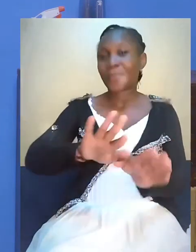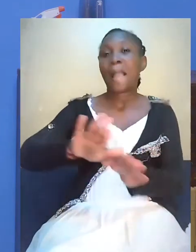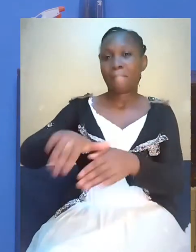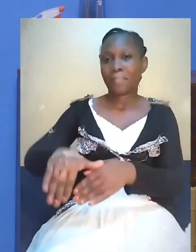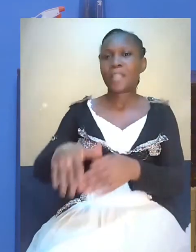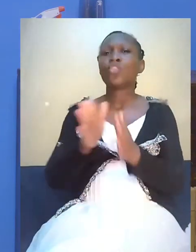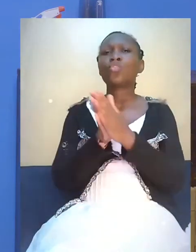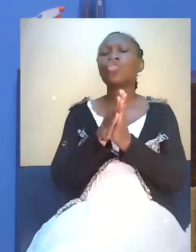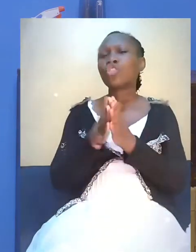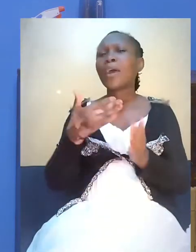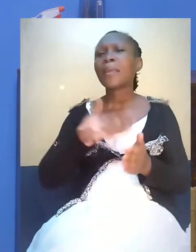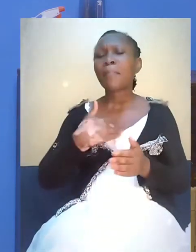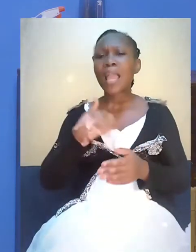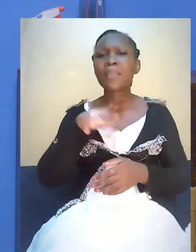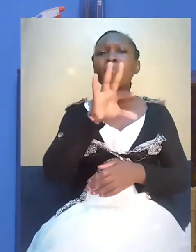Why the loo?